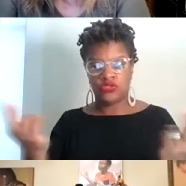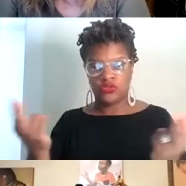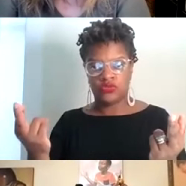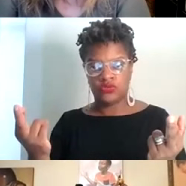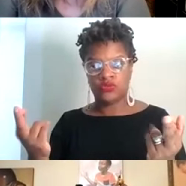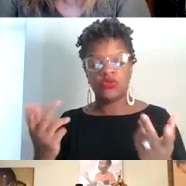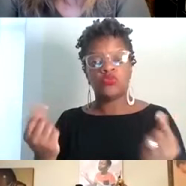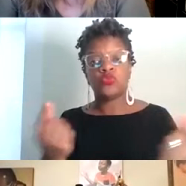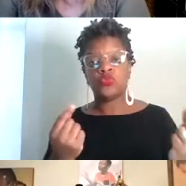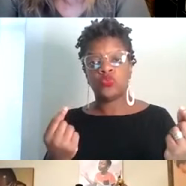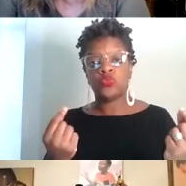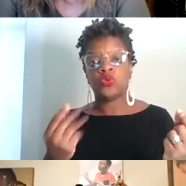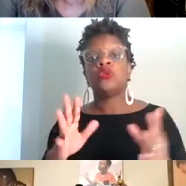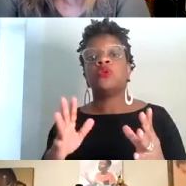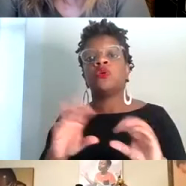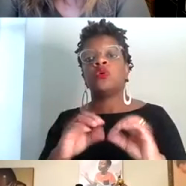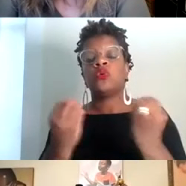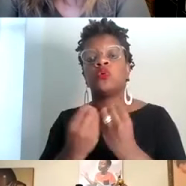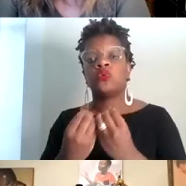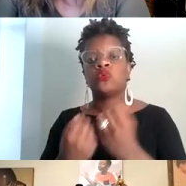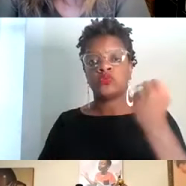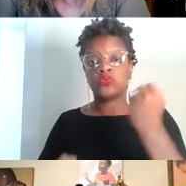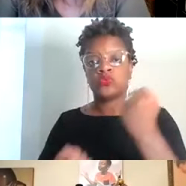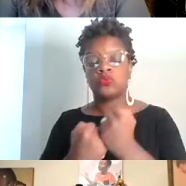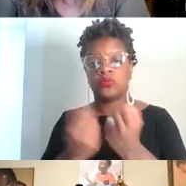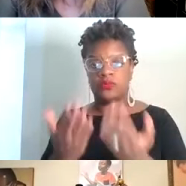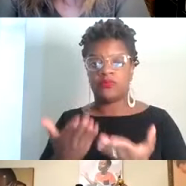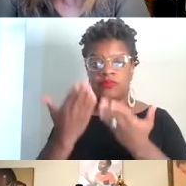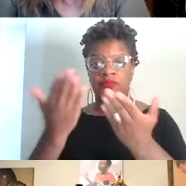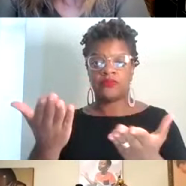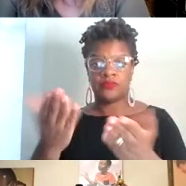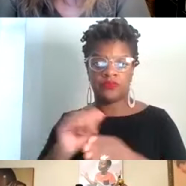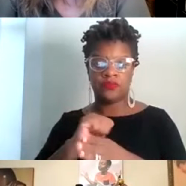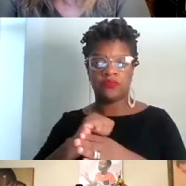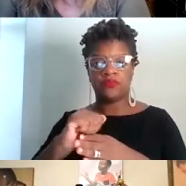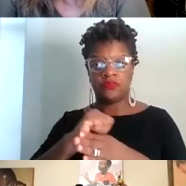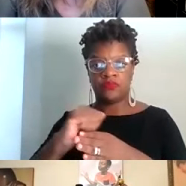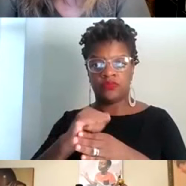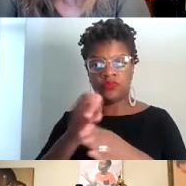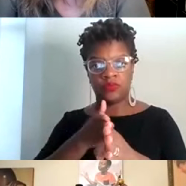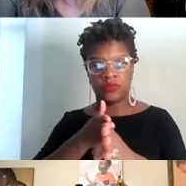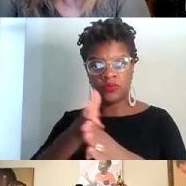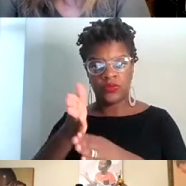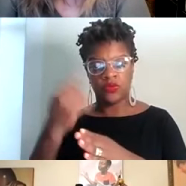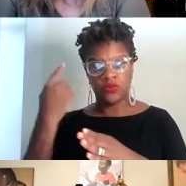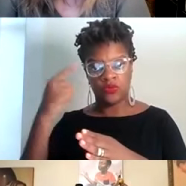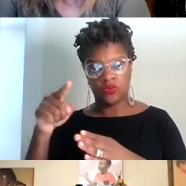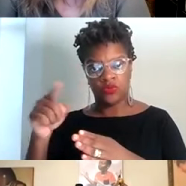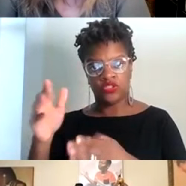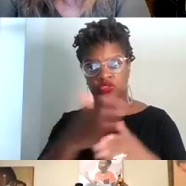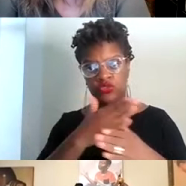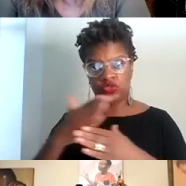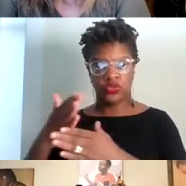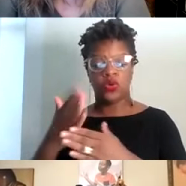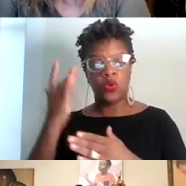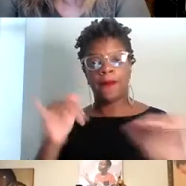the organizational supports, to provide that necessary professional development to share out the message of